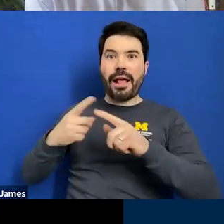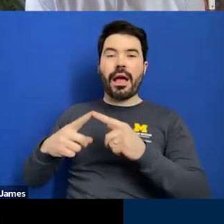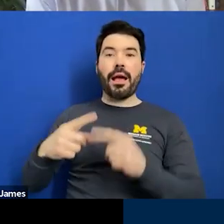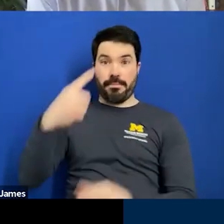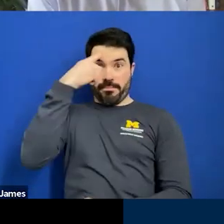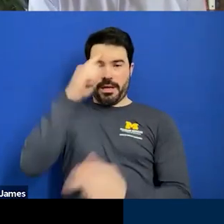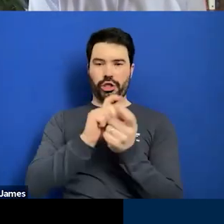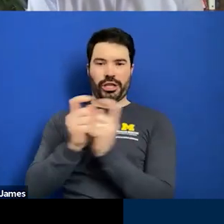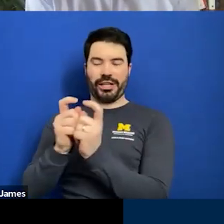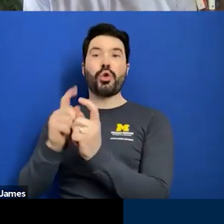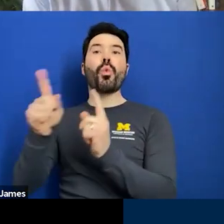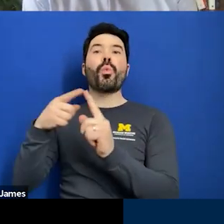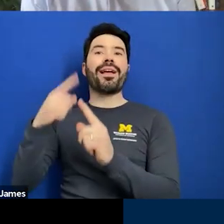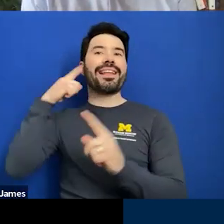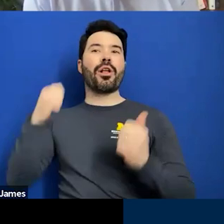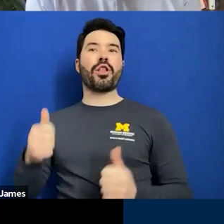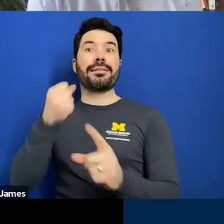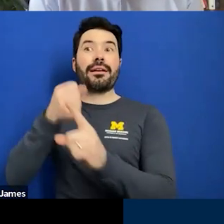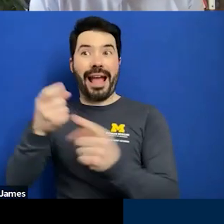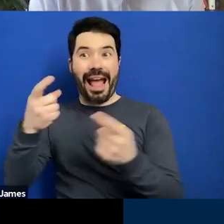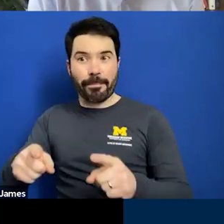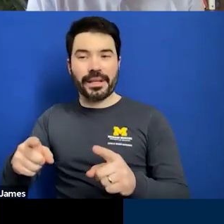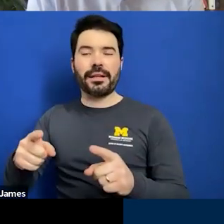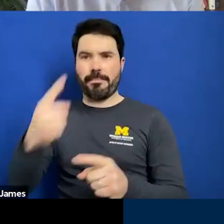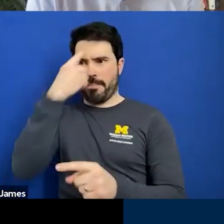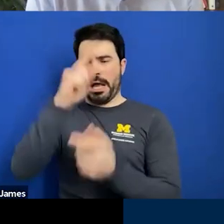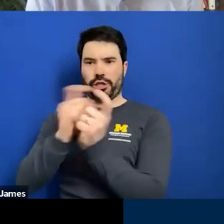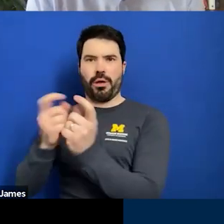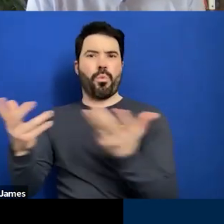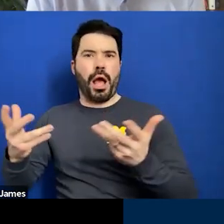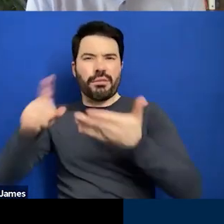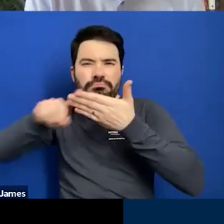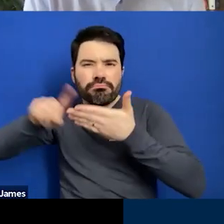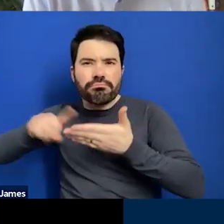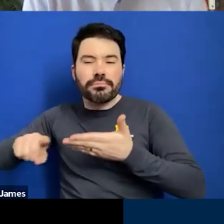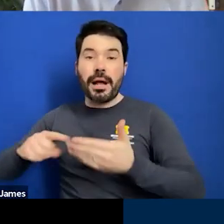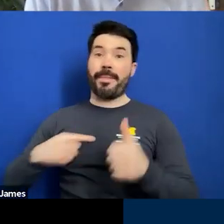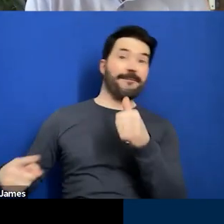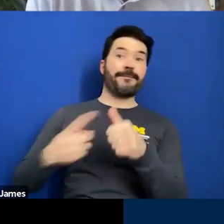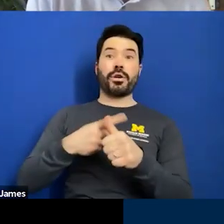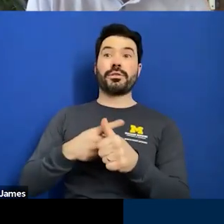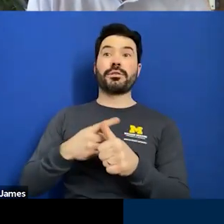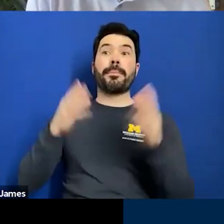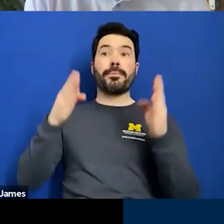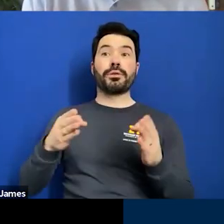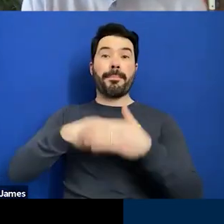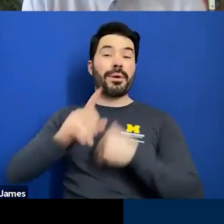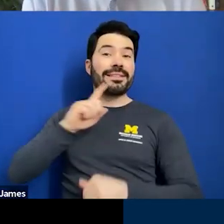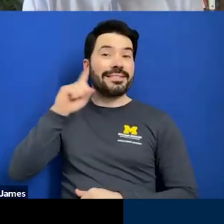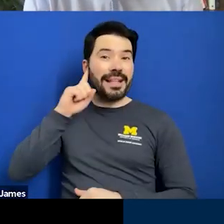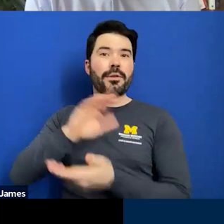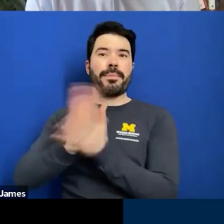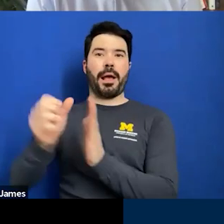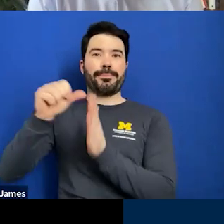associated with hearing loss. I want to highlight the fact that I'm the first physician born deaf to become a surgeon with cochlear